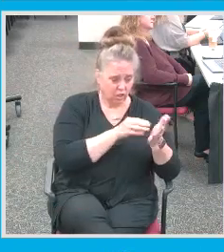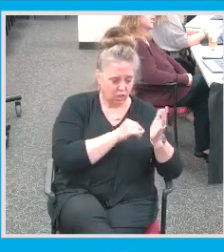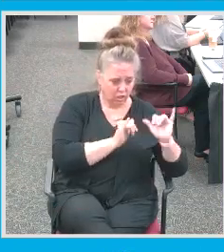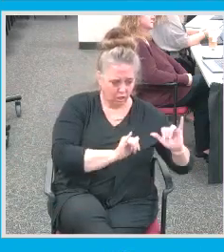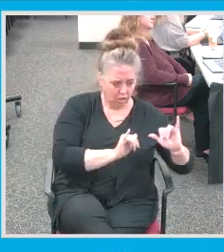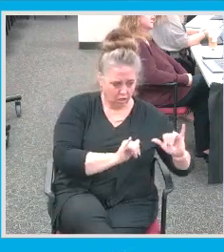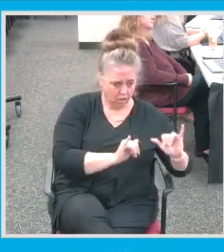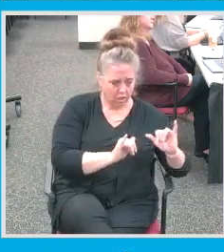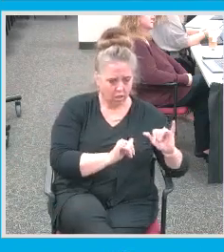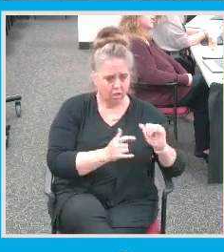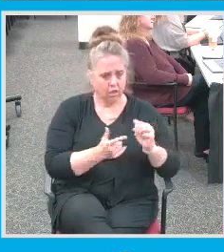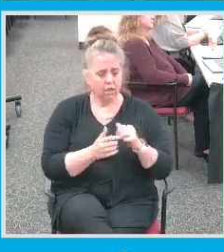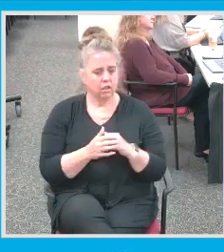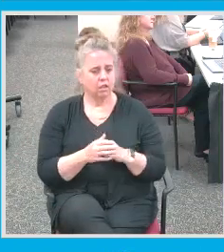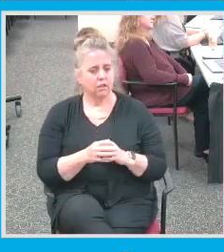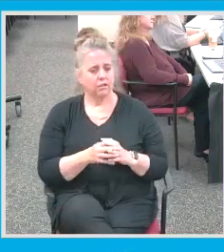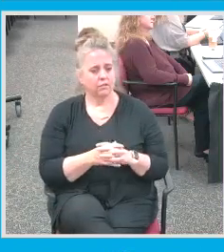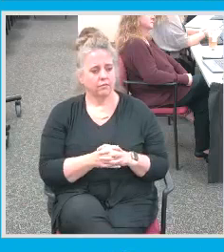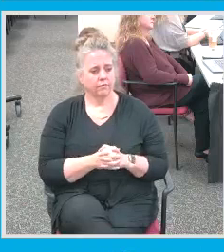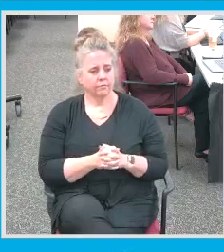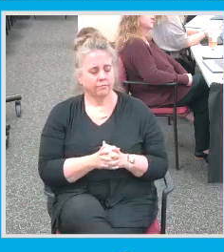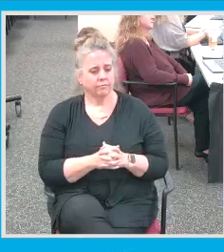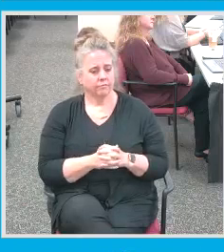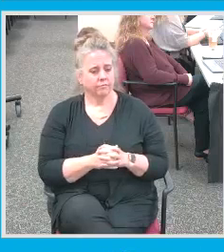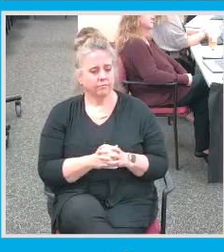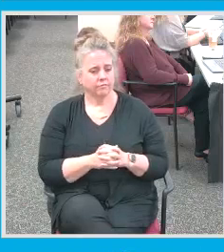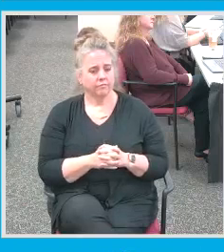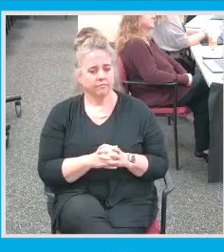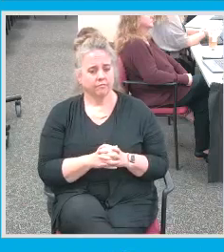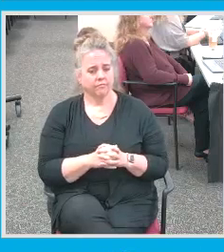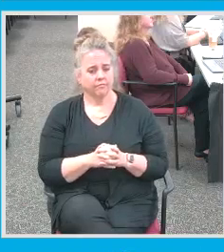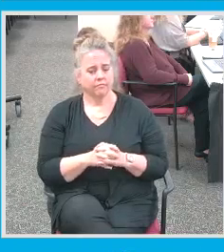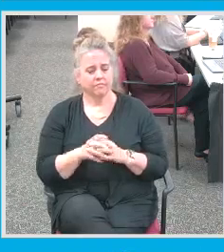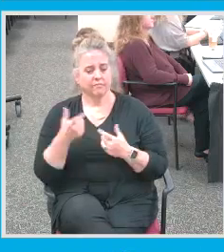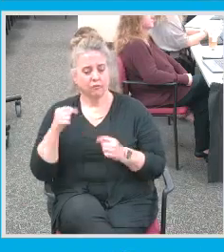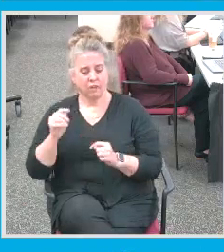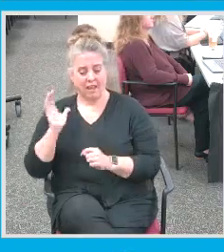to slow that down in our school.